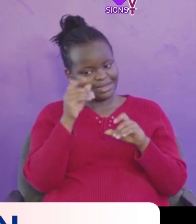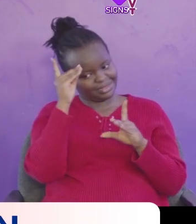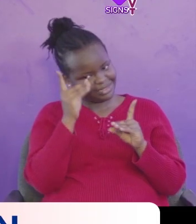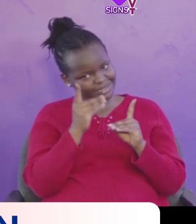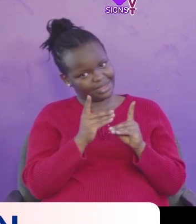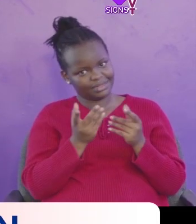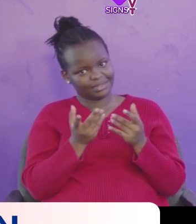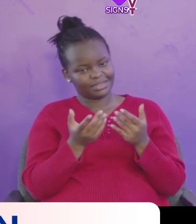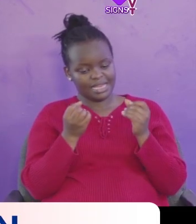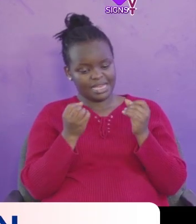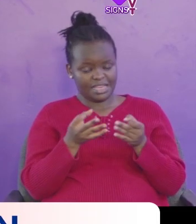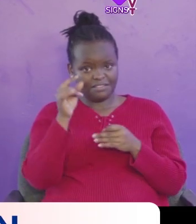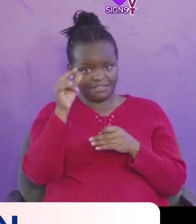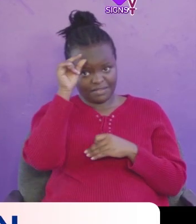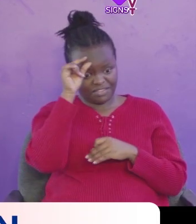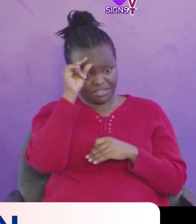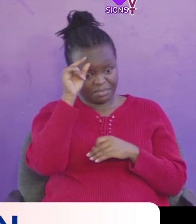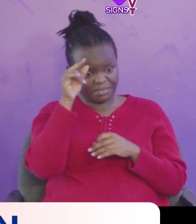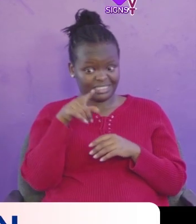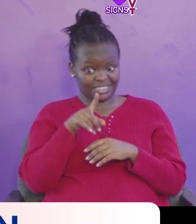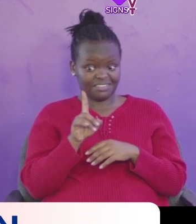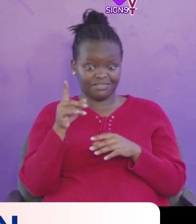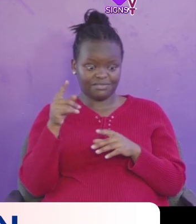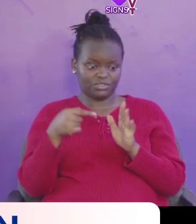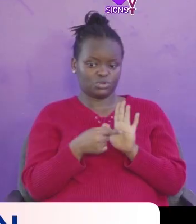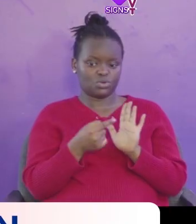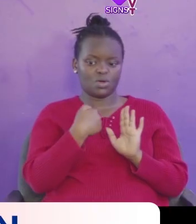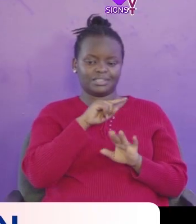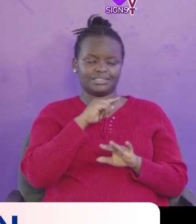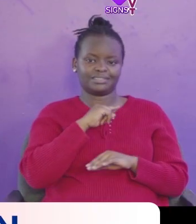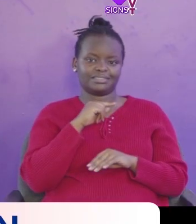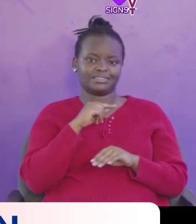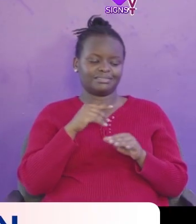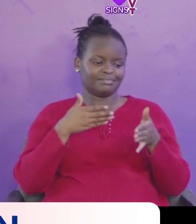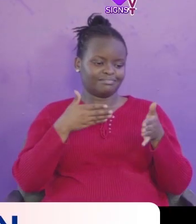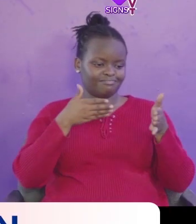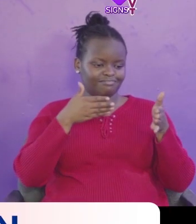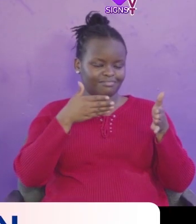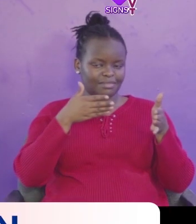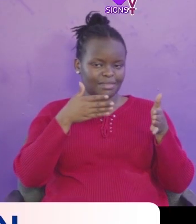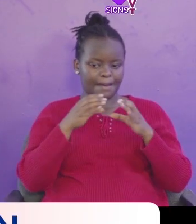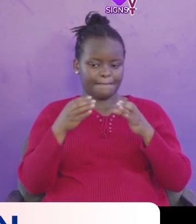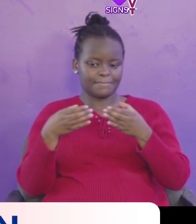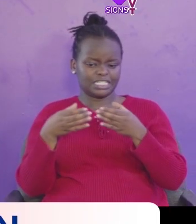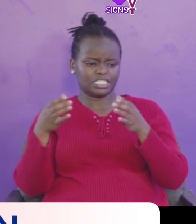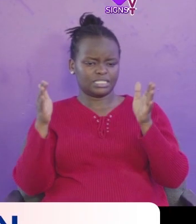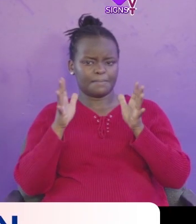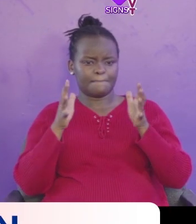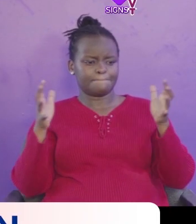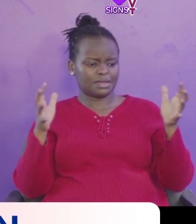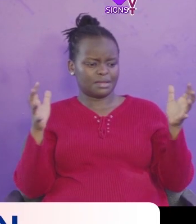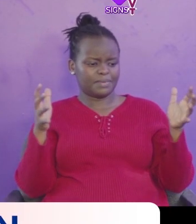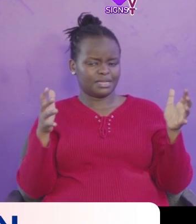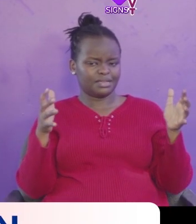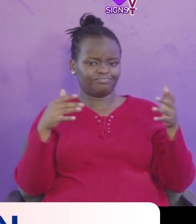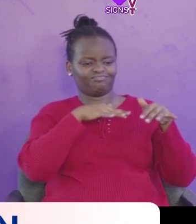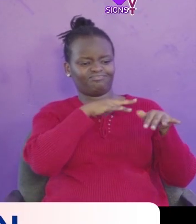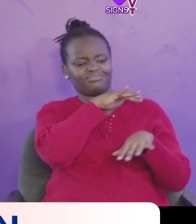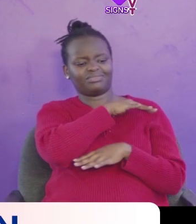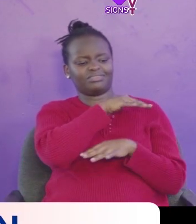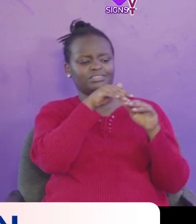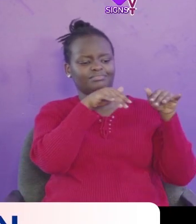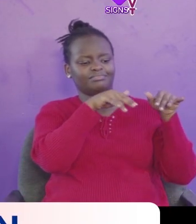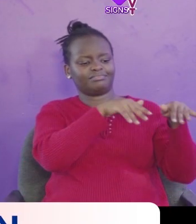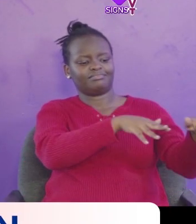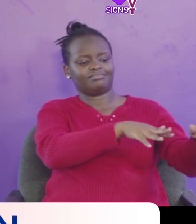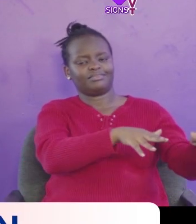kama serikali yenyewe ndio inatuonyesha imeruhusu kampuni zielekeze nini waste product from the companies kwa